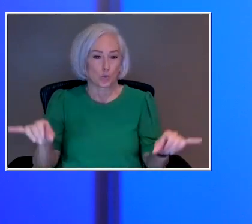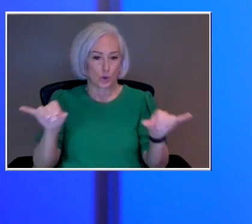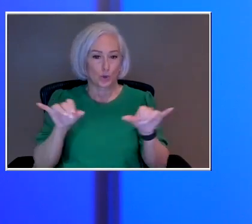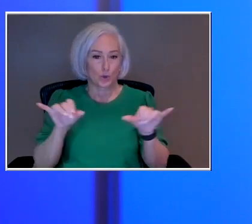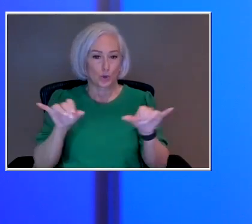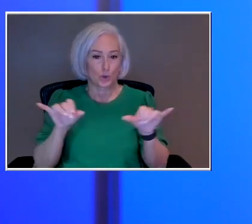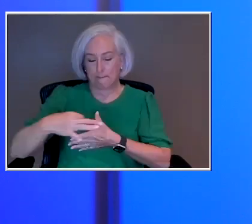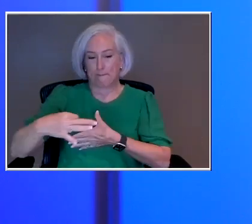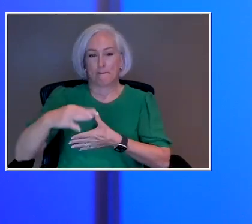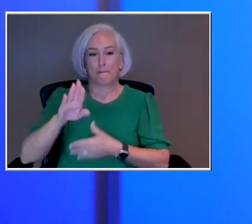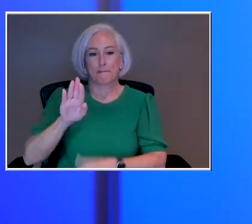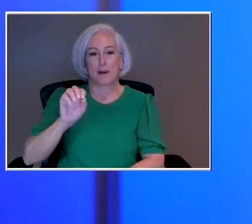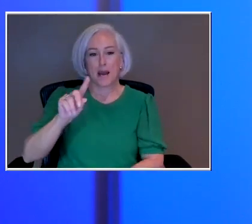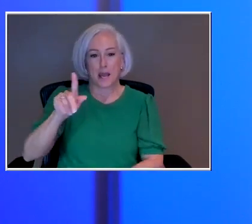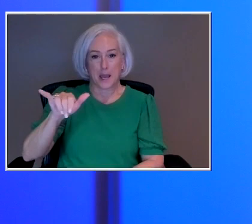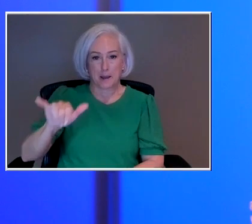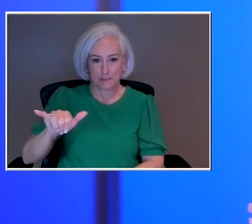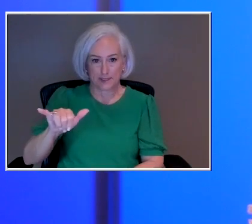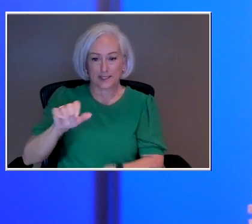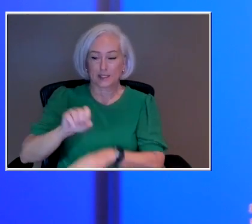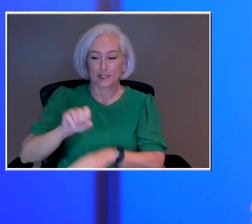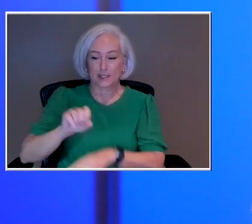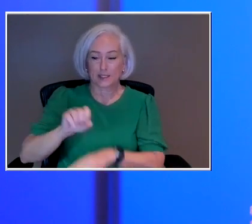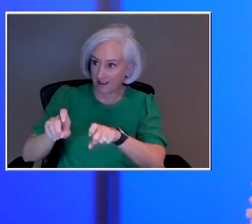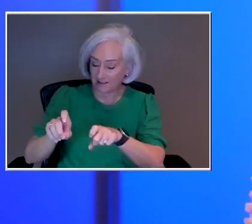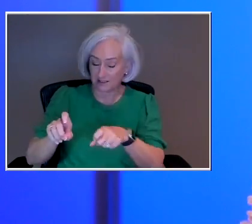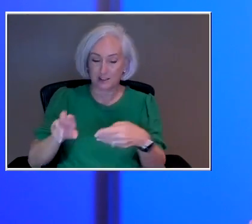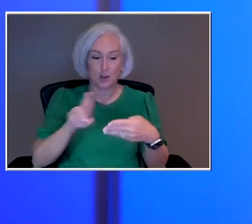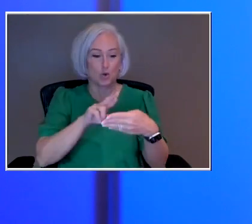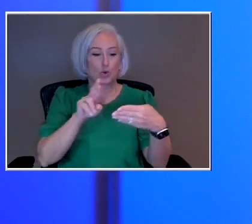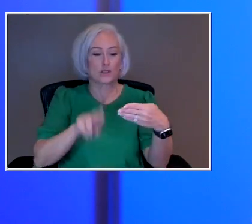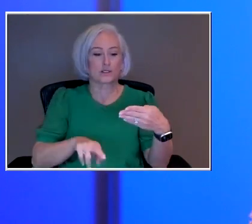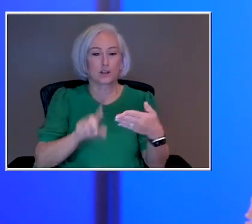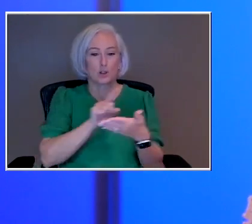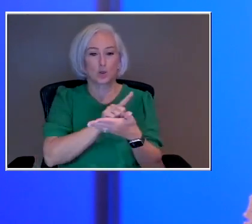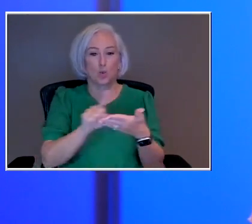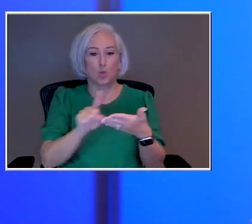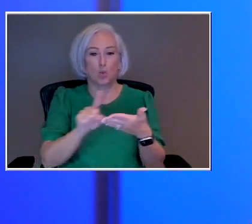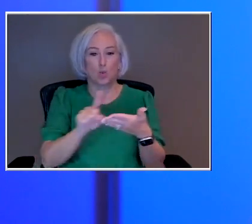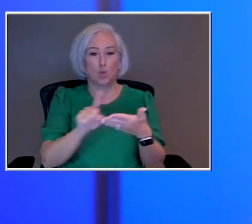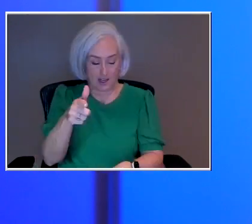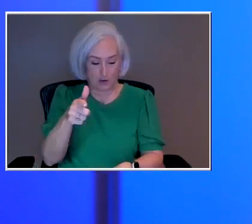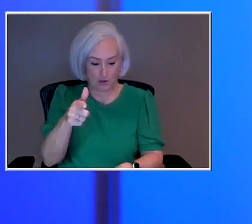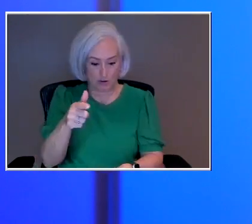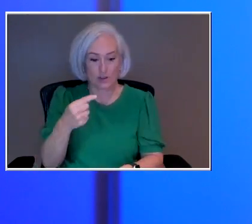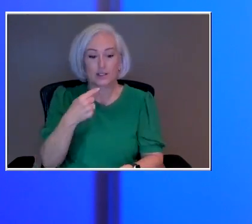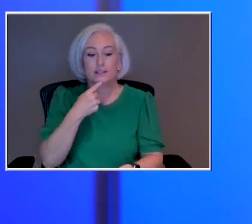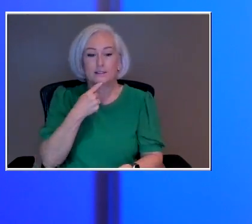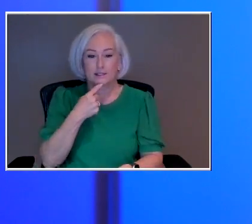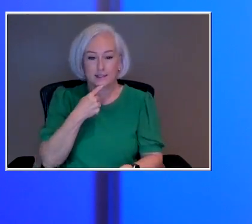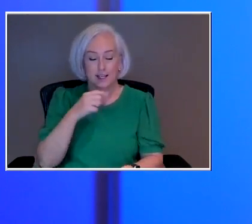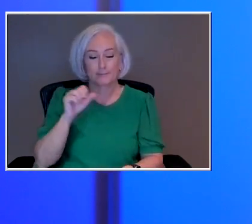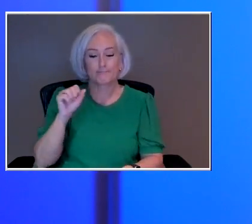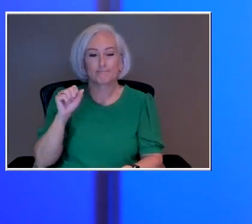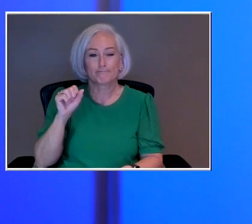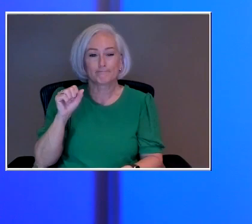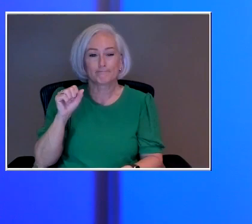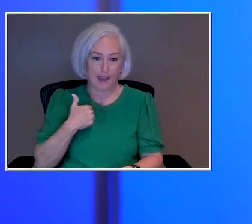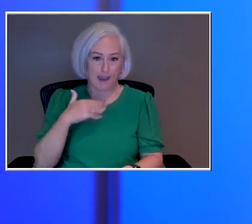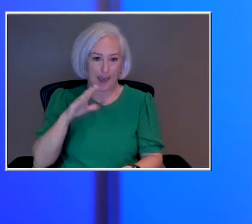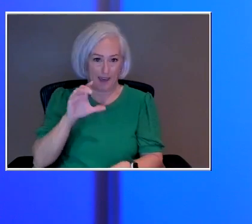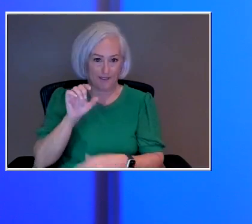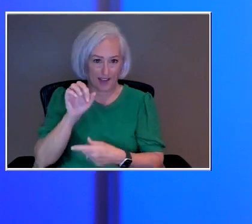results to that about a week later from Dr. Wagner's office that what I did have cancer, and then they had me come